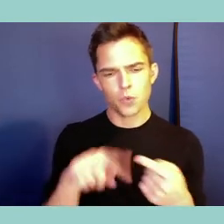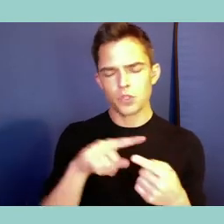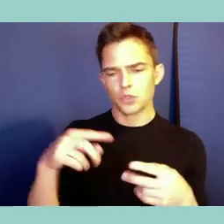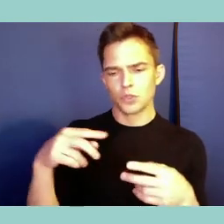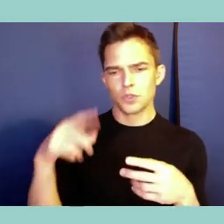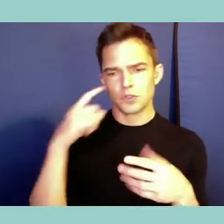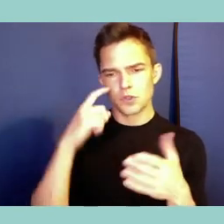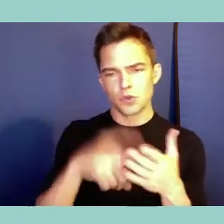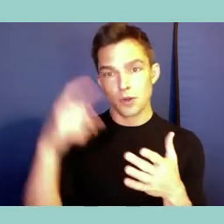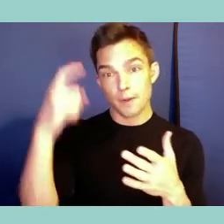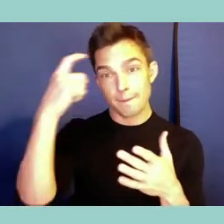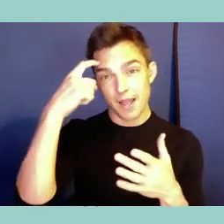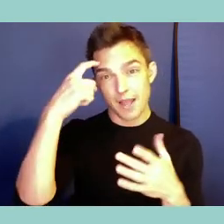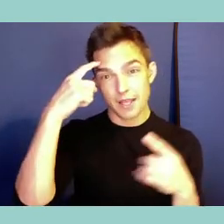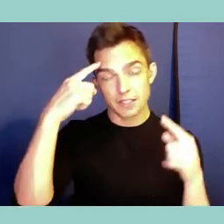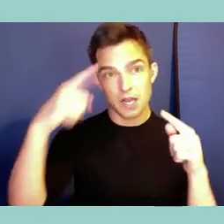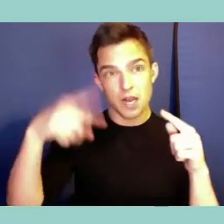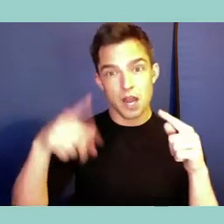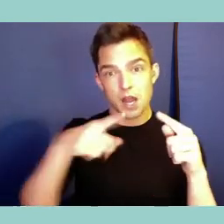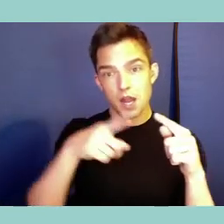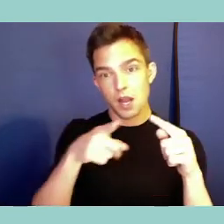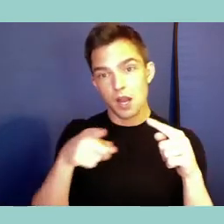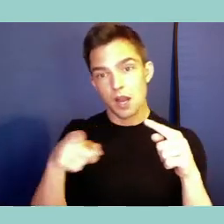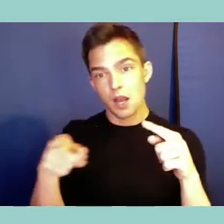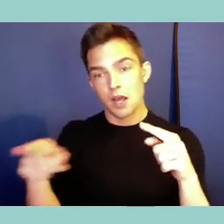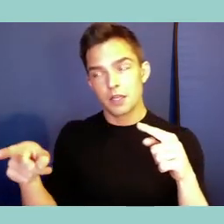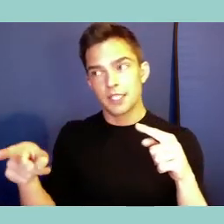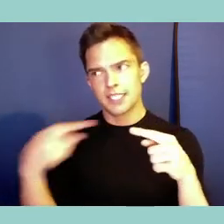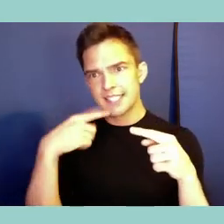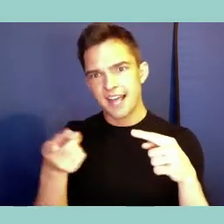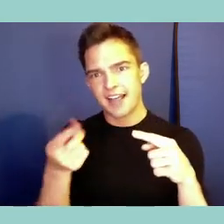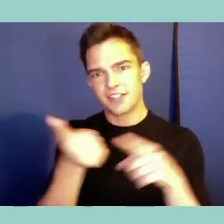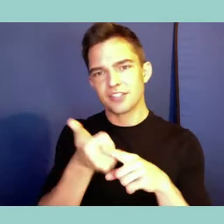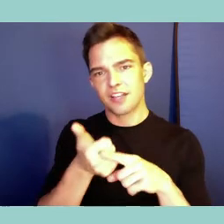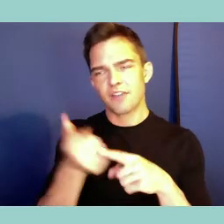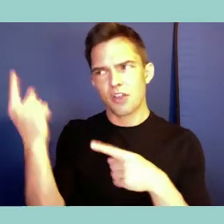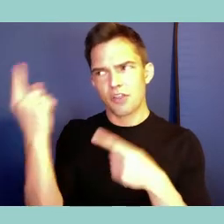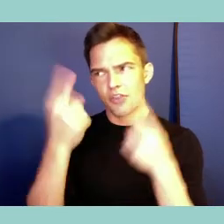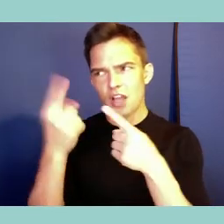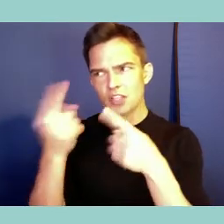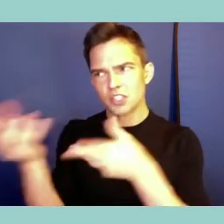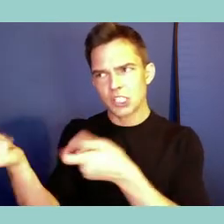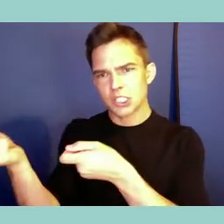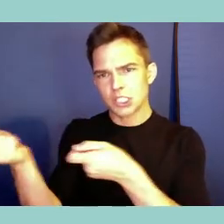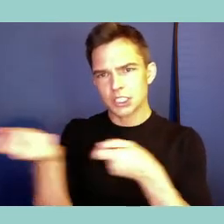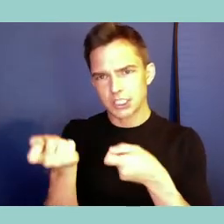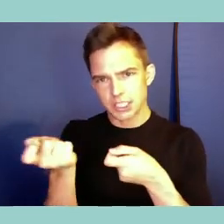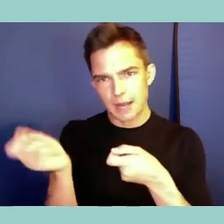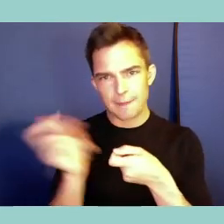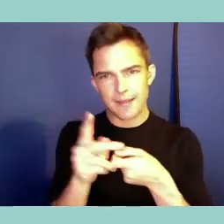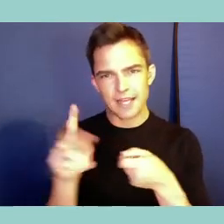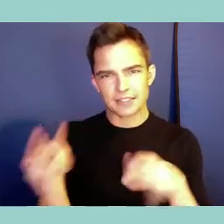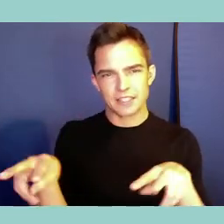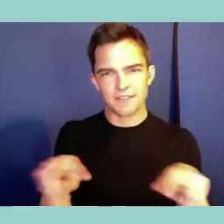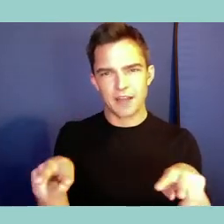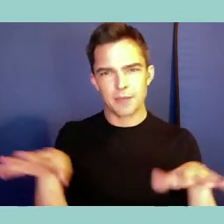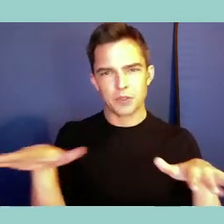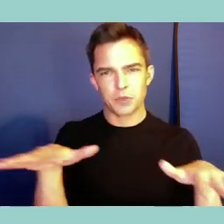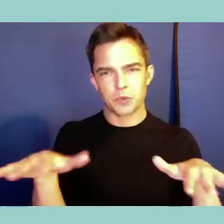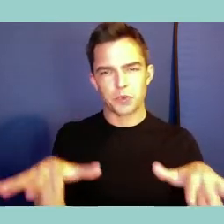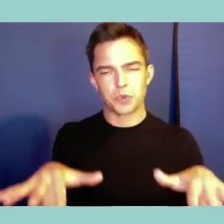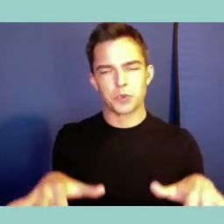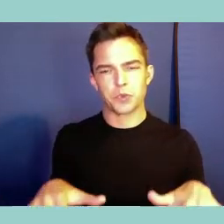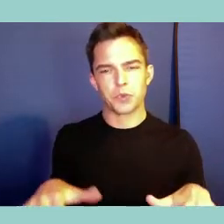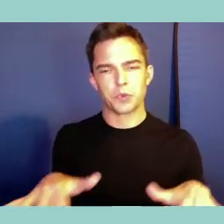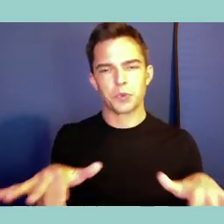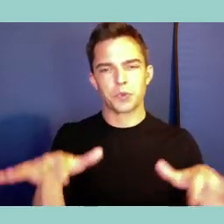When you notice your mind wandering, say to yourself, thoughts, and then give all of your attention back to the vibration your